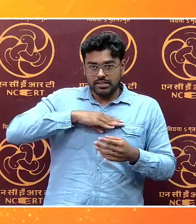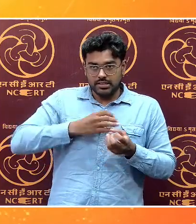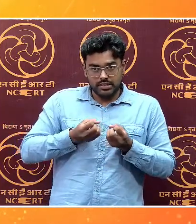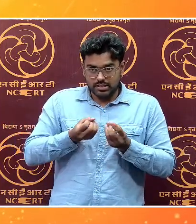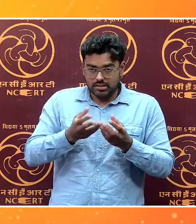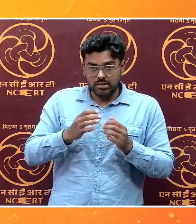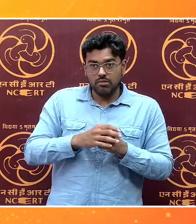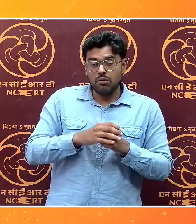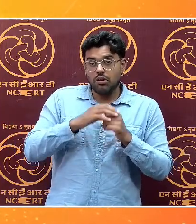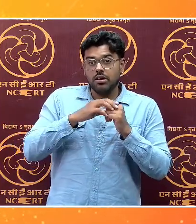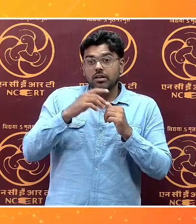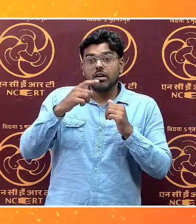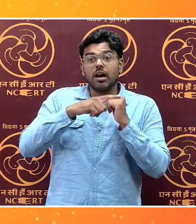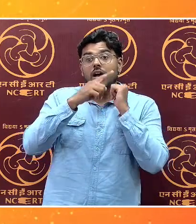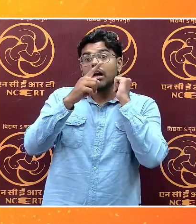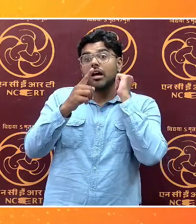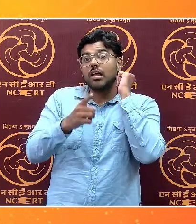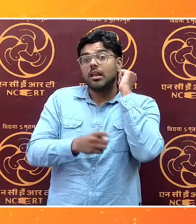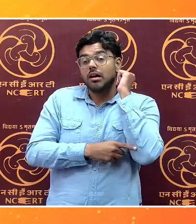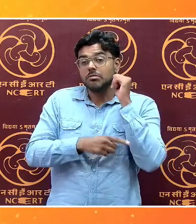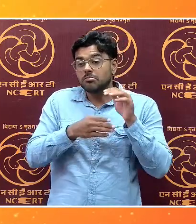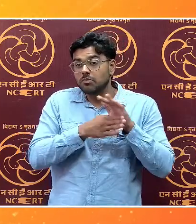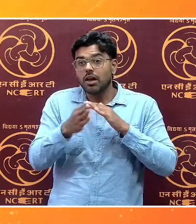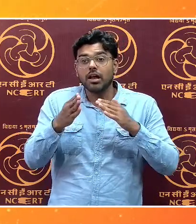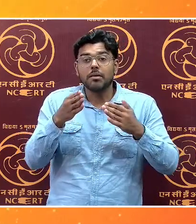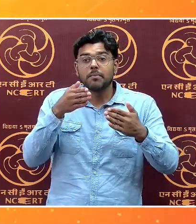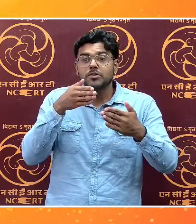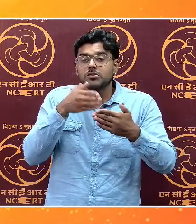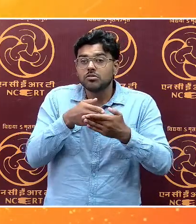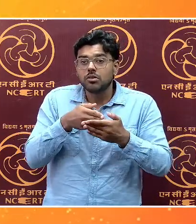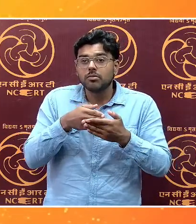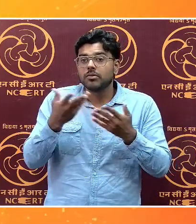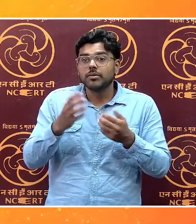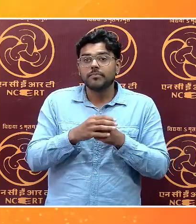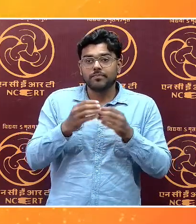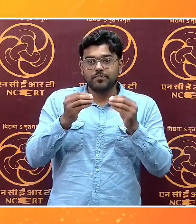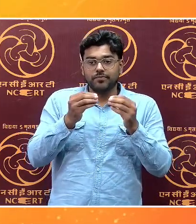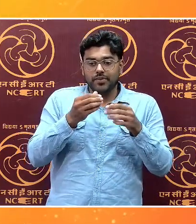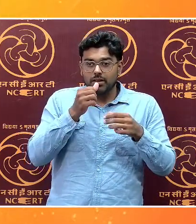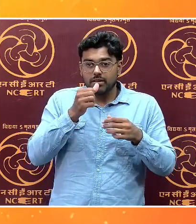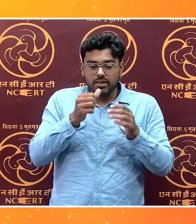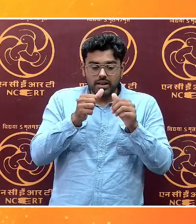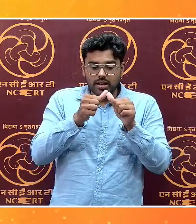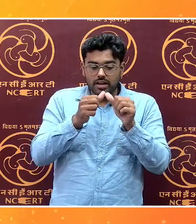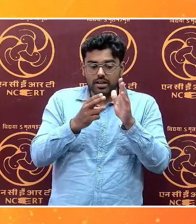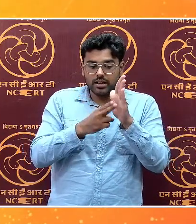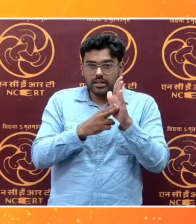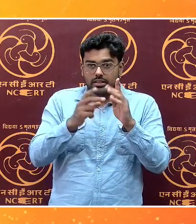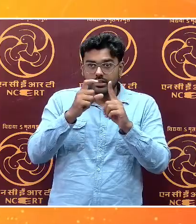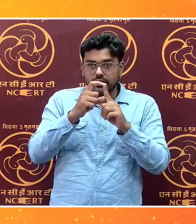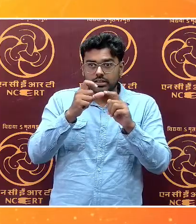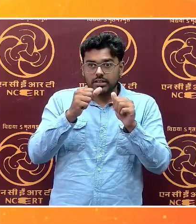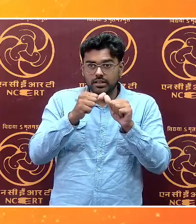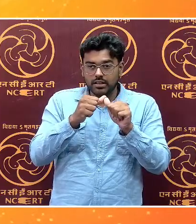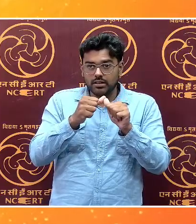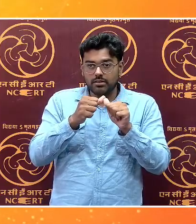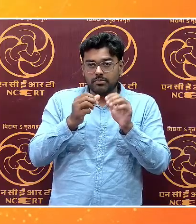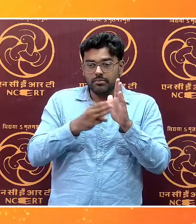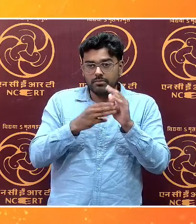the coastal area of Andhra Pradesh, where it falls into the Bay of Bengal. So after having